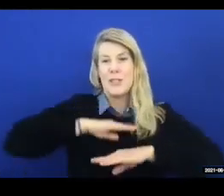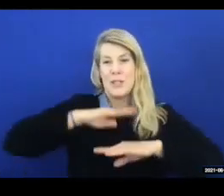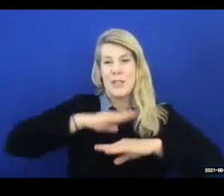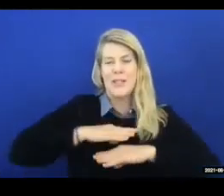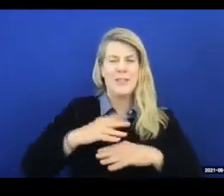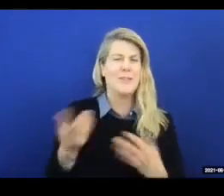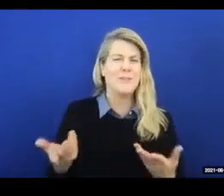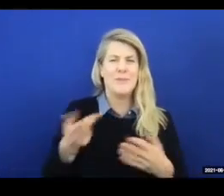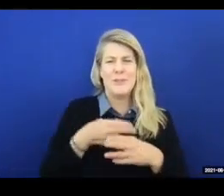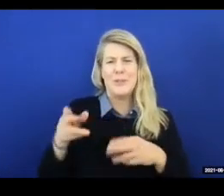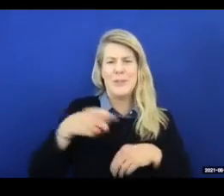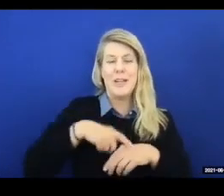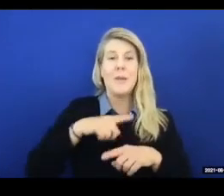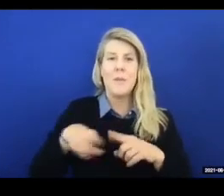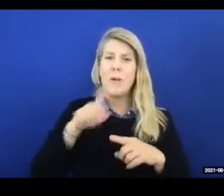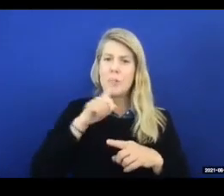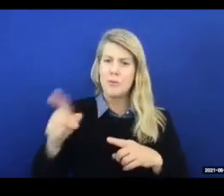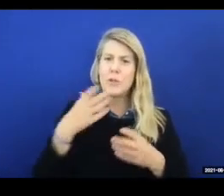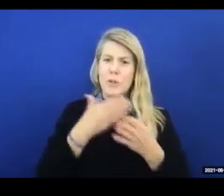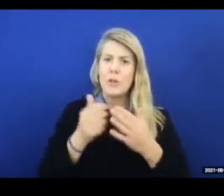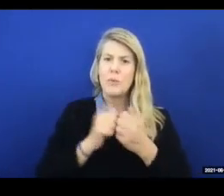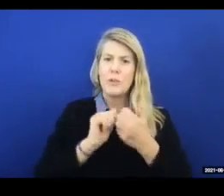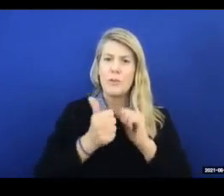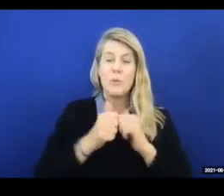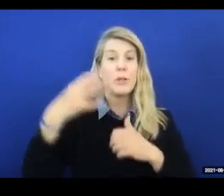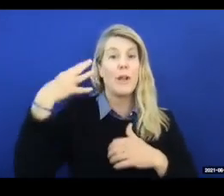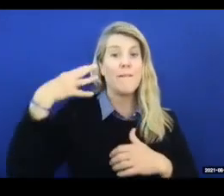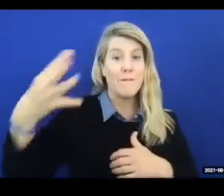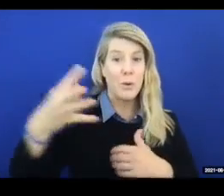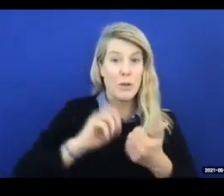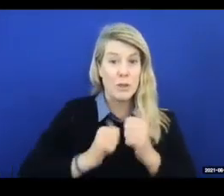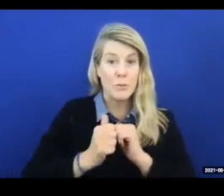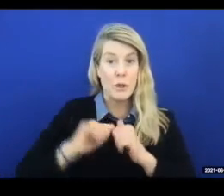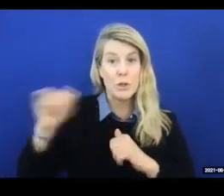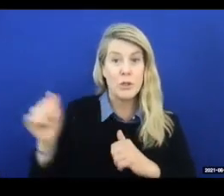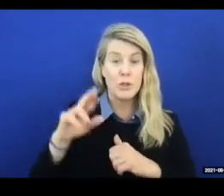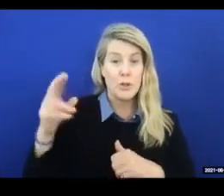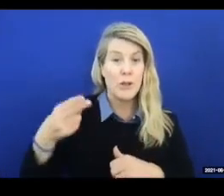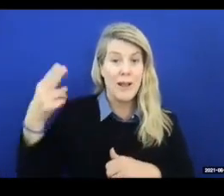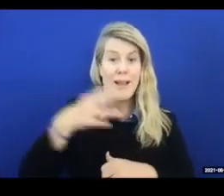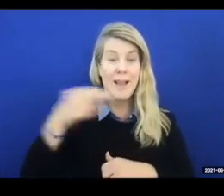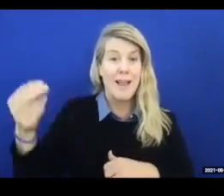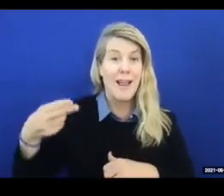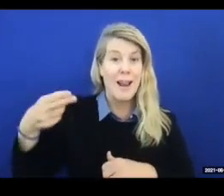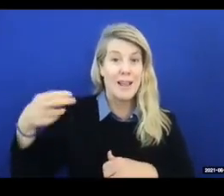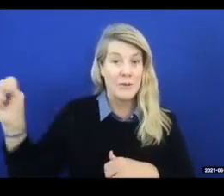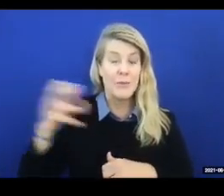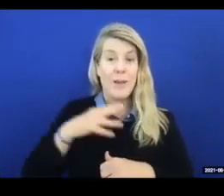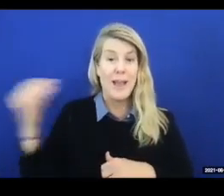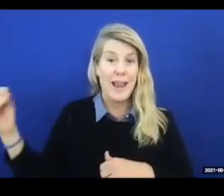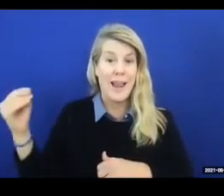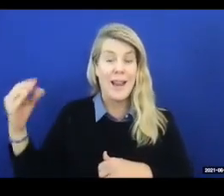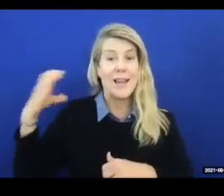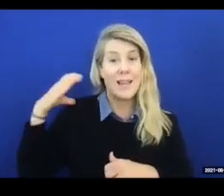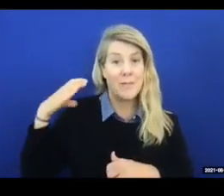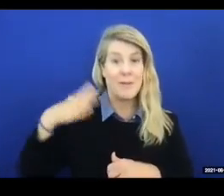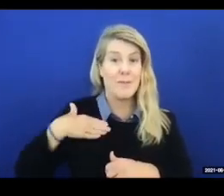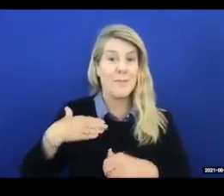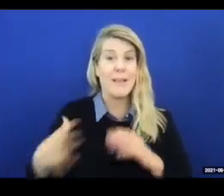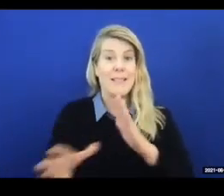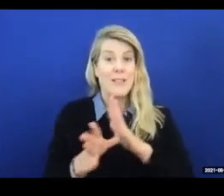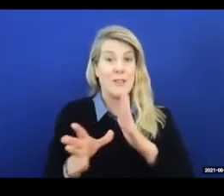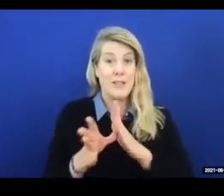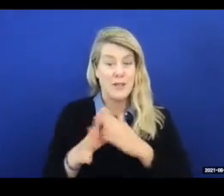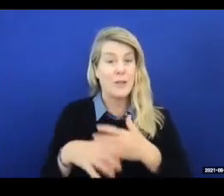I really excelled in sports, where I played 4 sports in junior high and high school and was captain in my senior